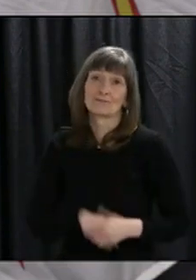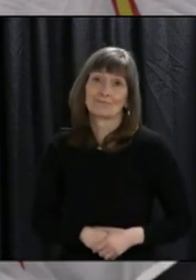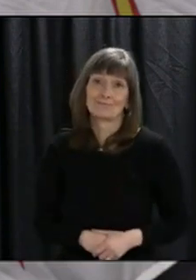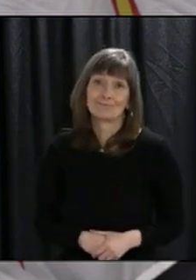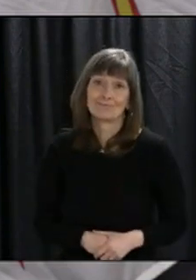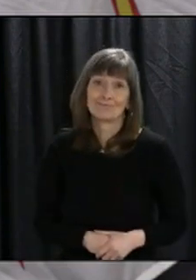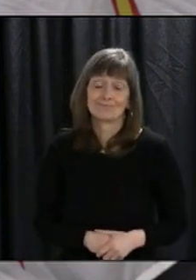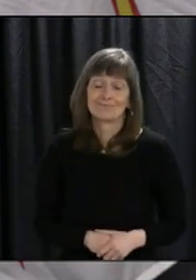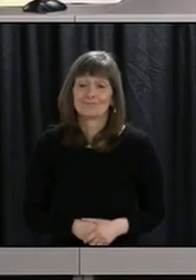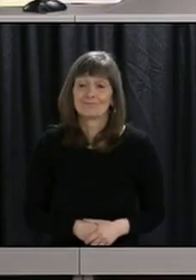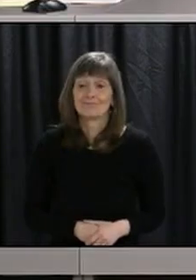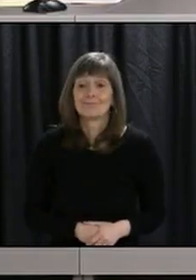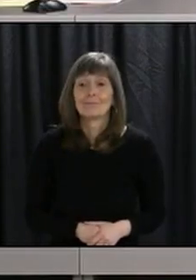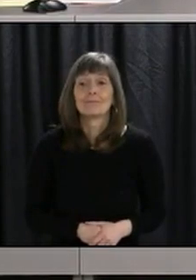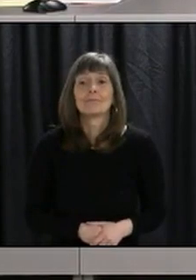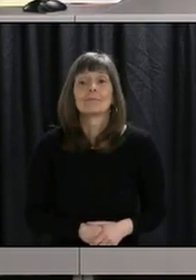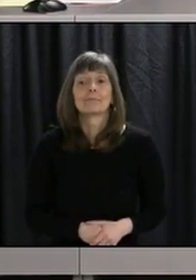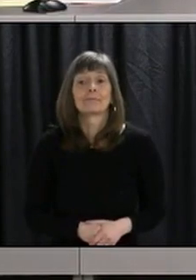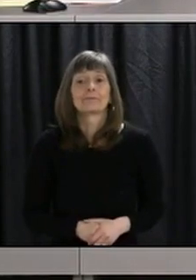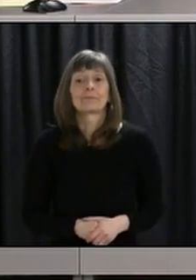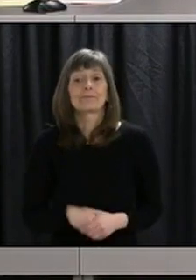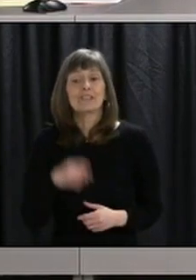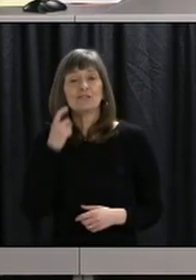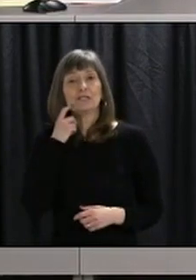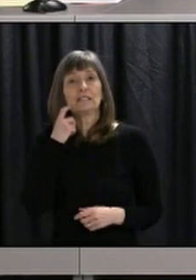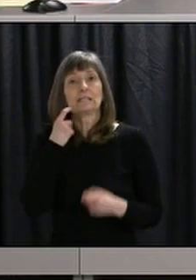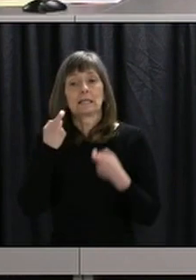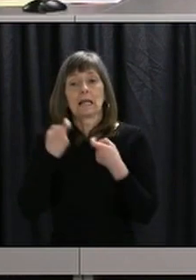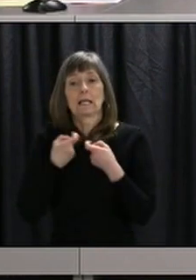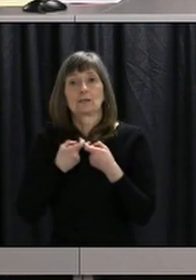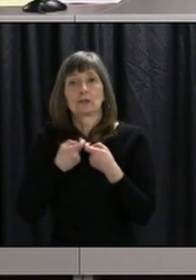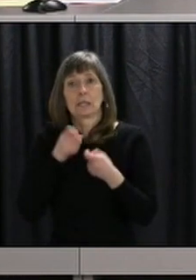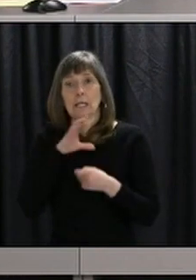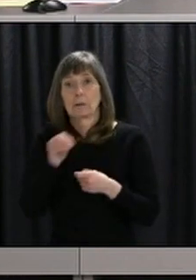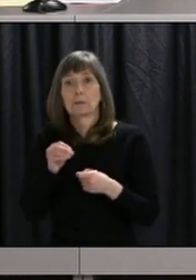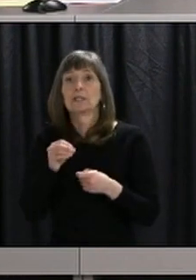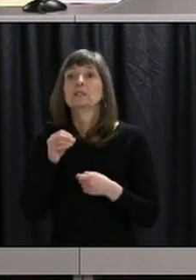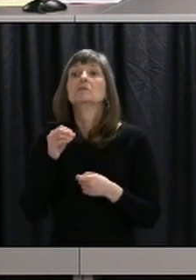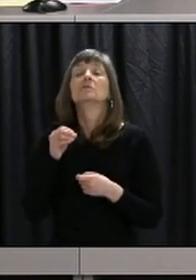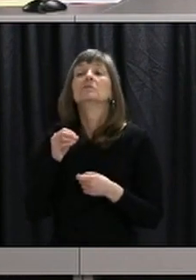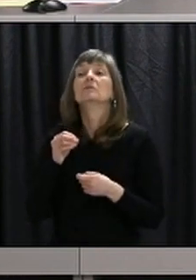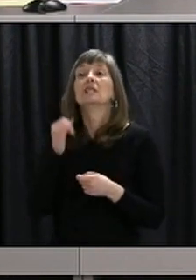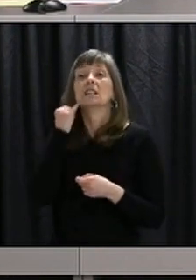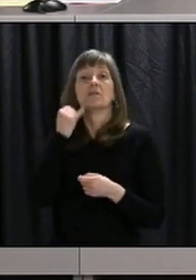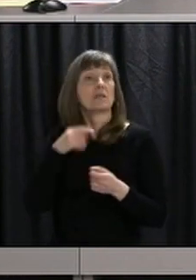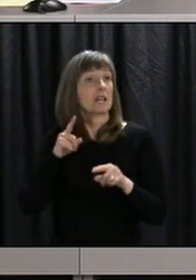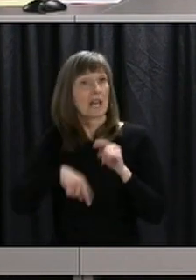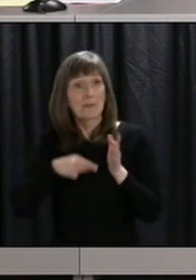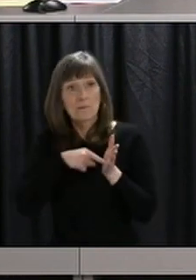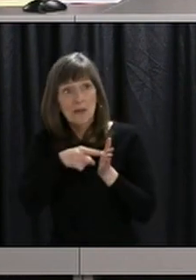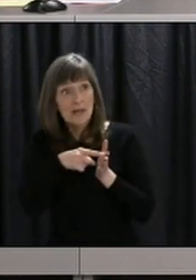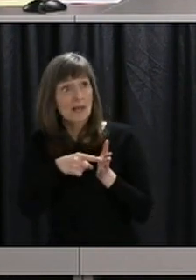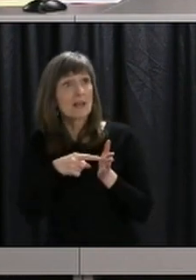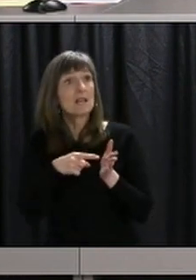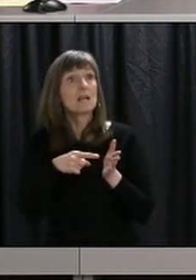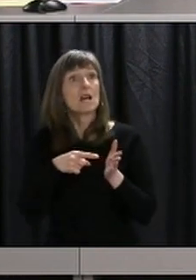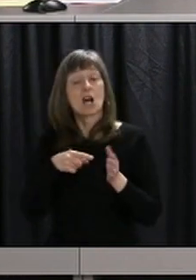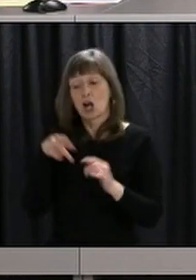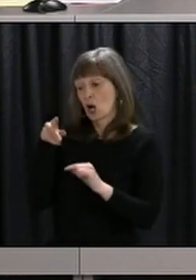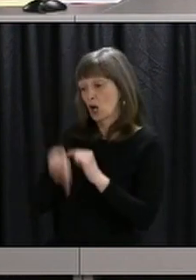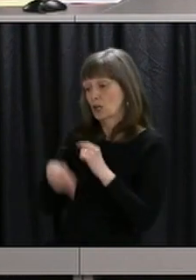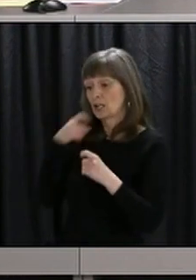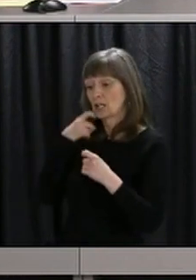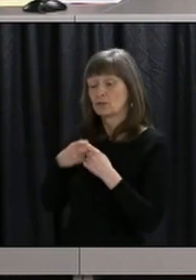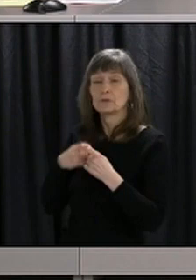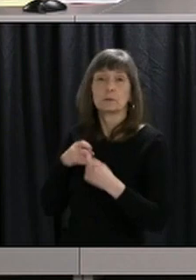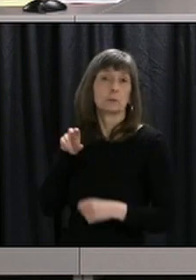And Premier, you've said previously the power and hydro companies won't be shutting off any utilities throughout all this, but will there be any kind of rate relief for